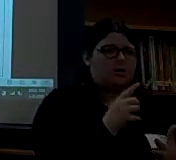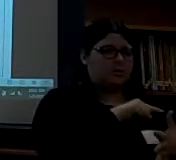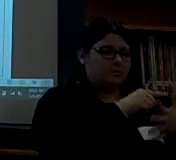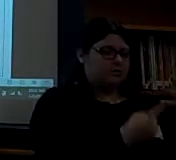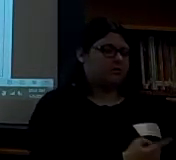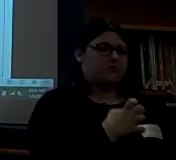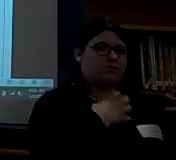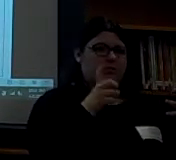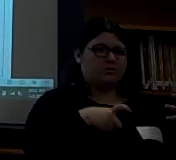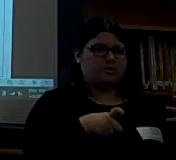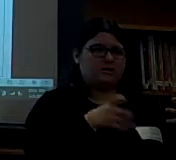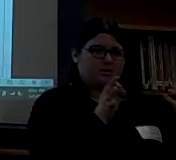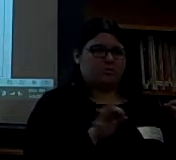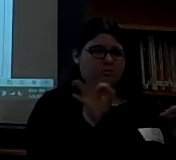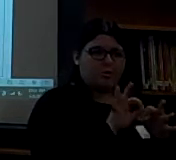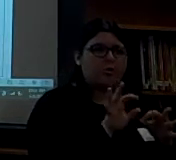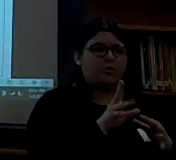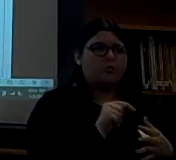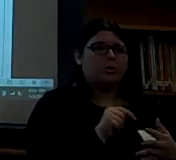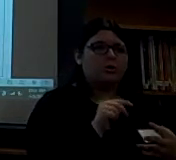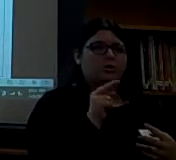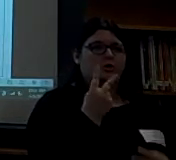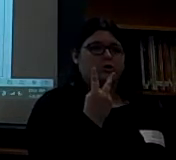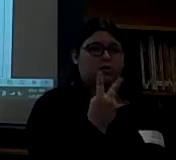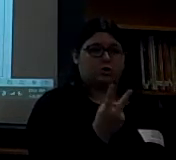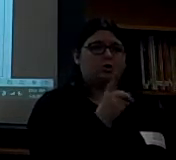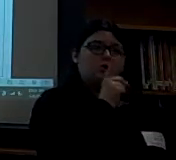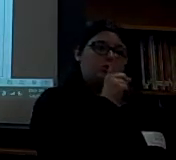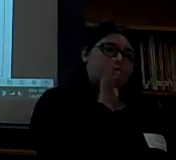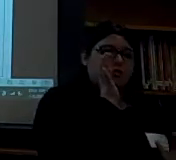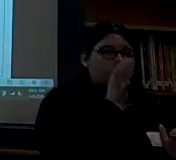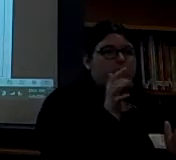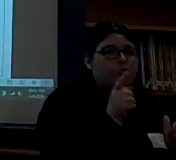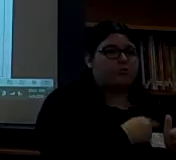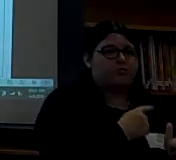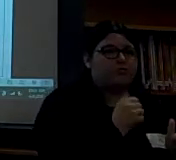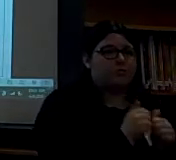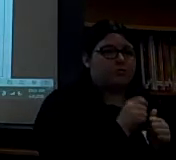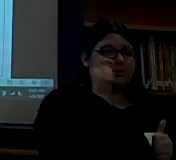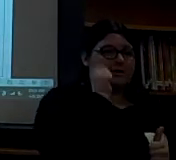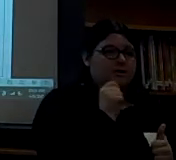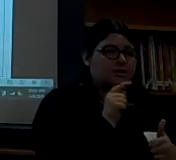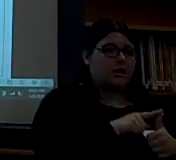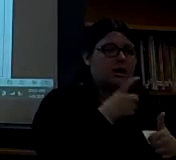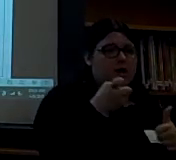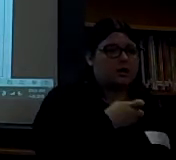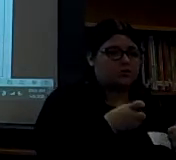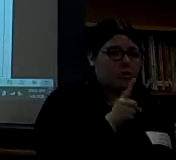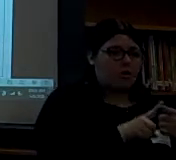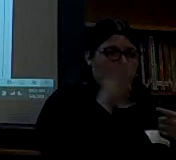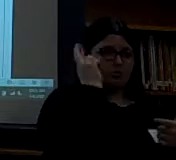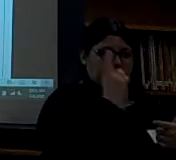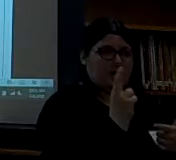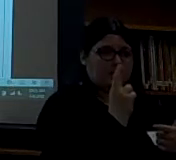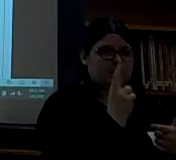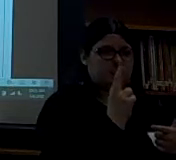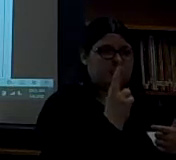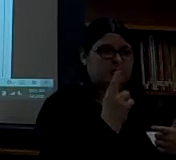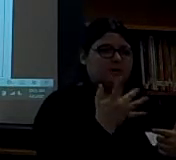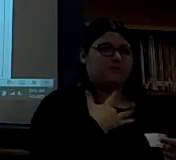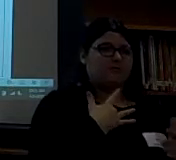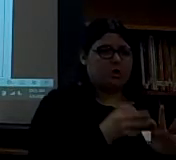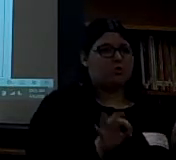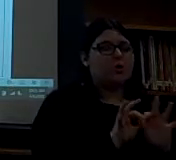those emotional needs are important, but the two that I always focus on first with teenagers, they want control and they want respect. They want